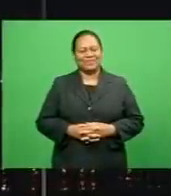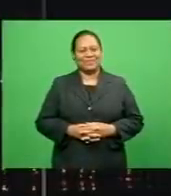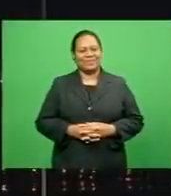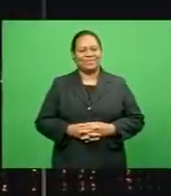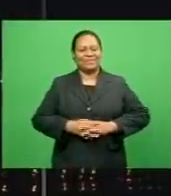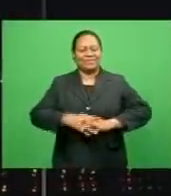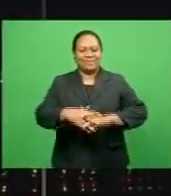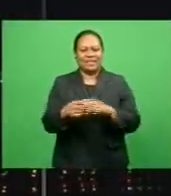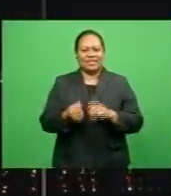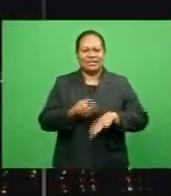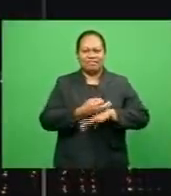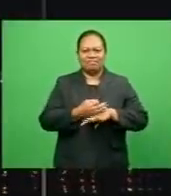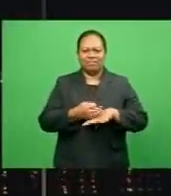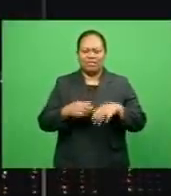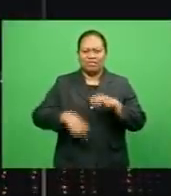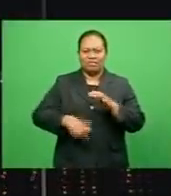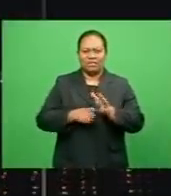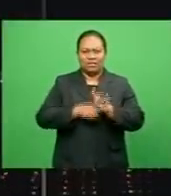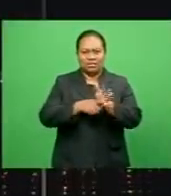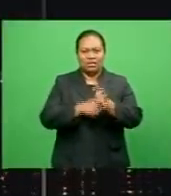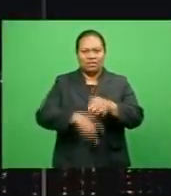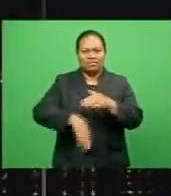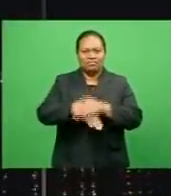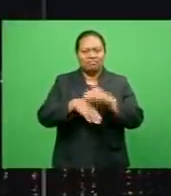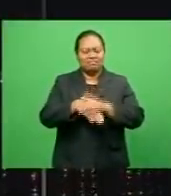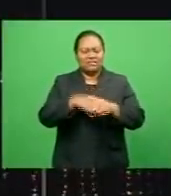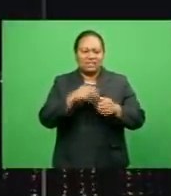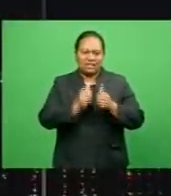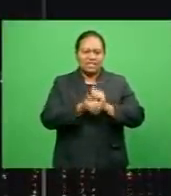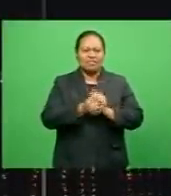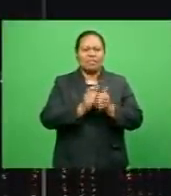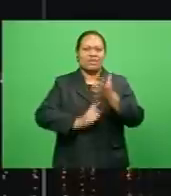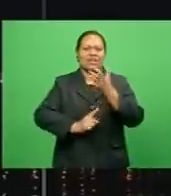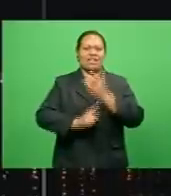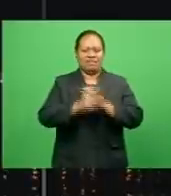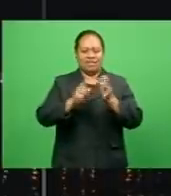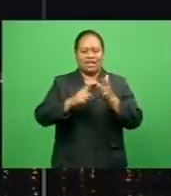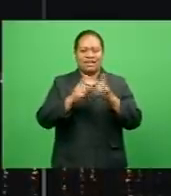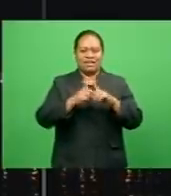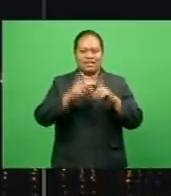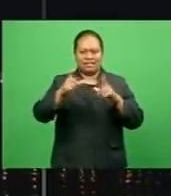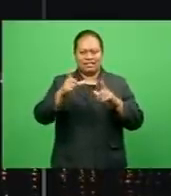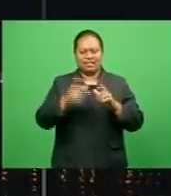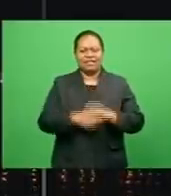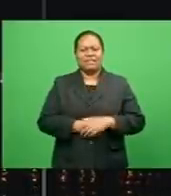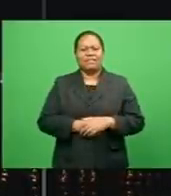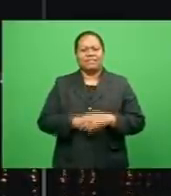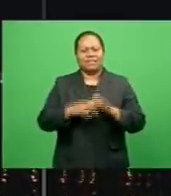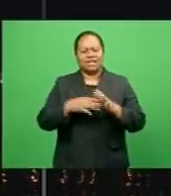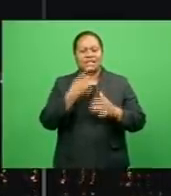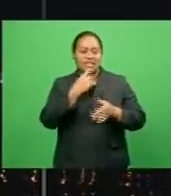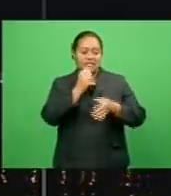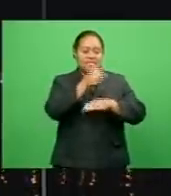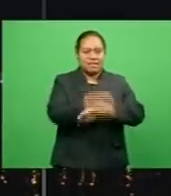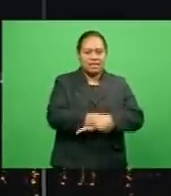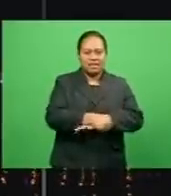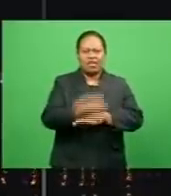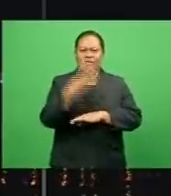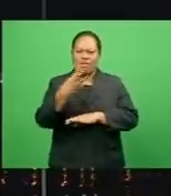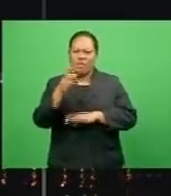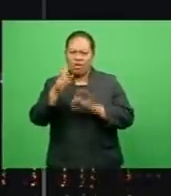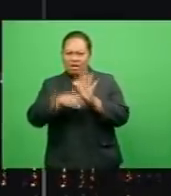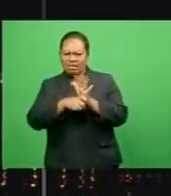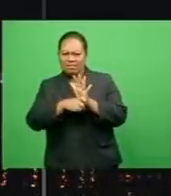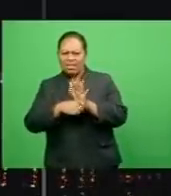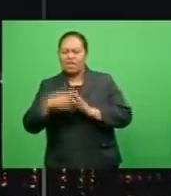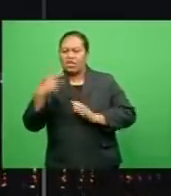The Fresh Choice Lautoka football team is just a game away from clinching the Court's IDC title. They defeated 4R Electrical Bar